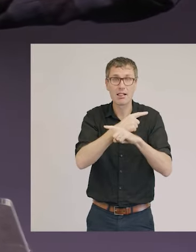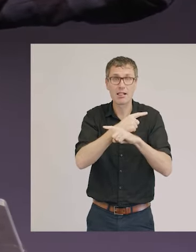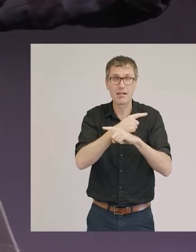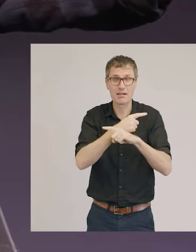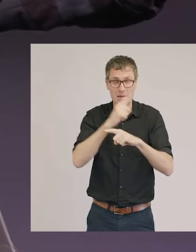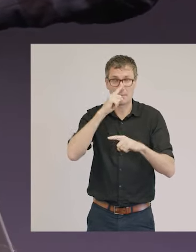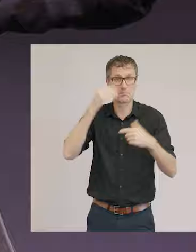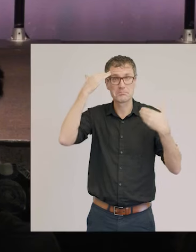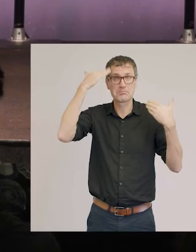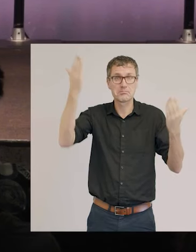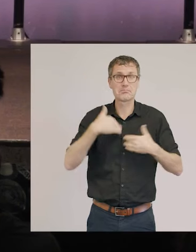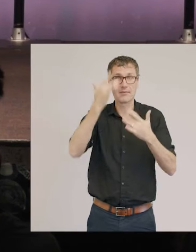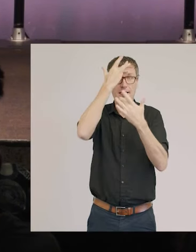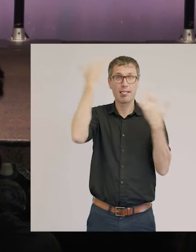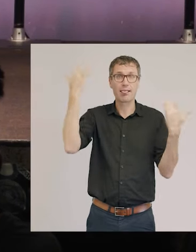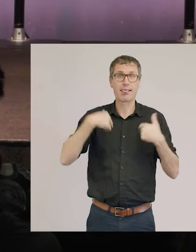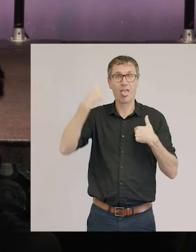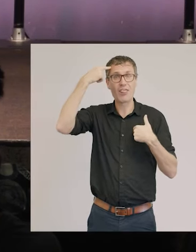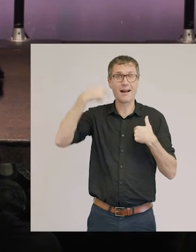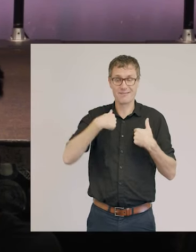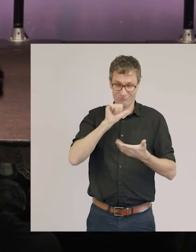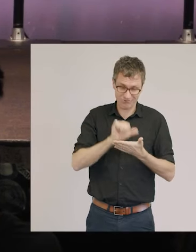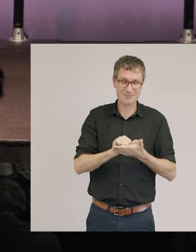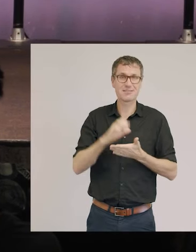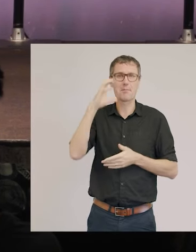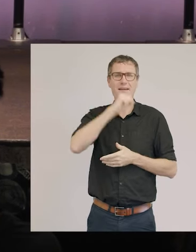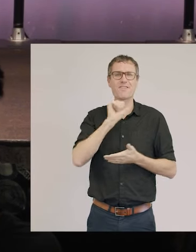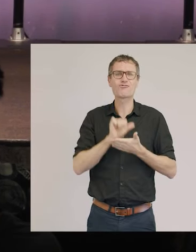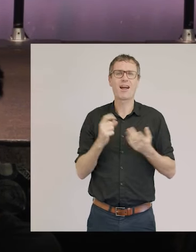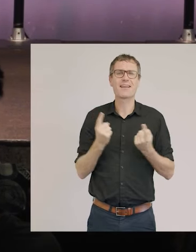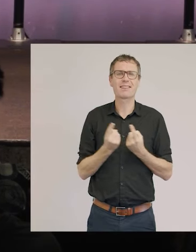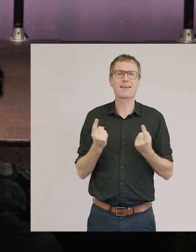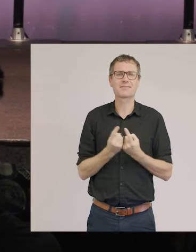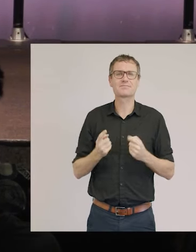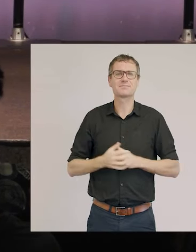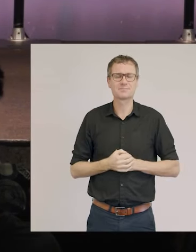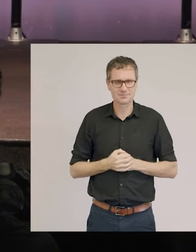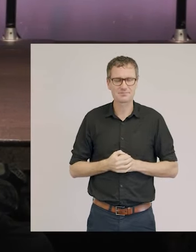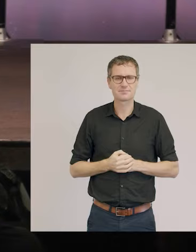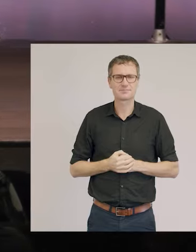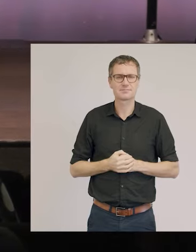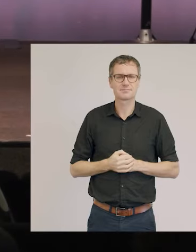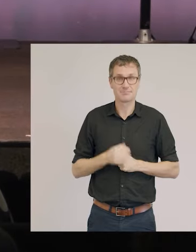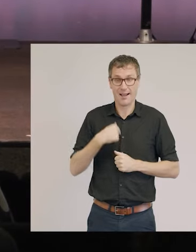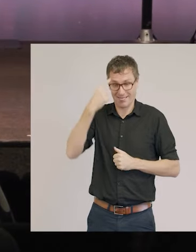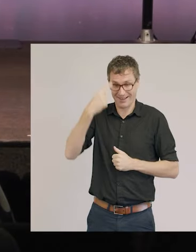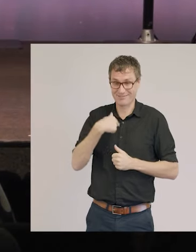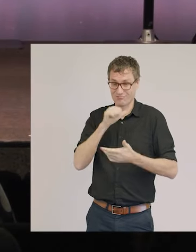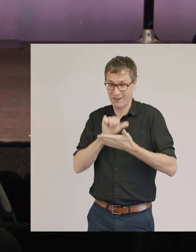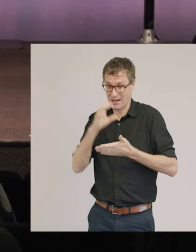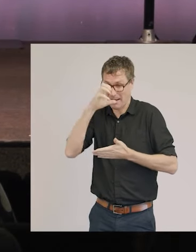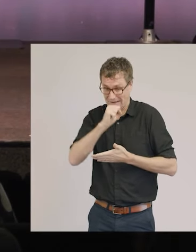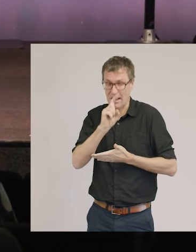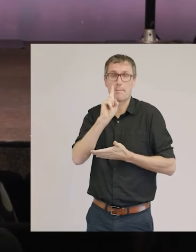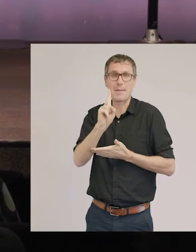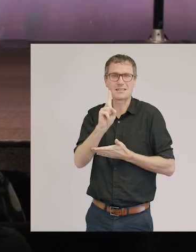problem with deception. You just don't know when you're in it. In fact, the whole definition of deception is that you are believing something